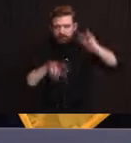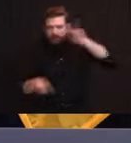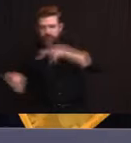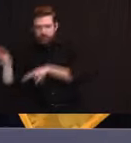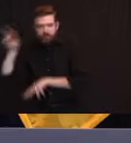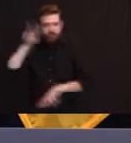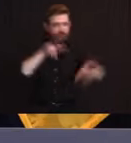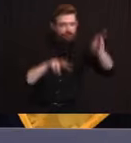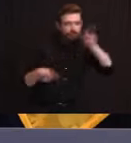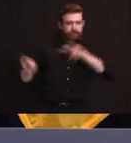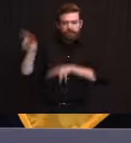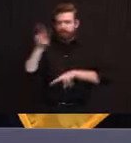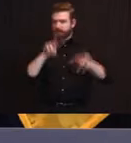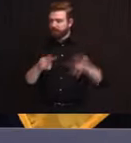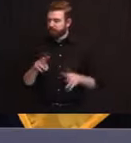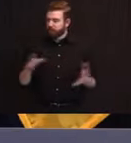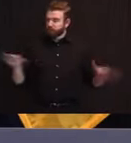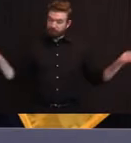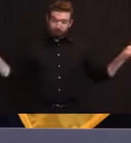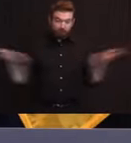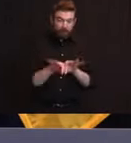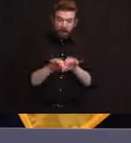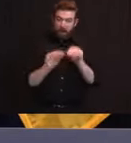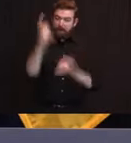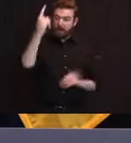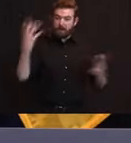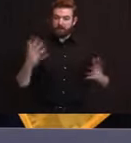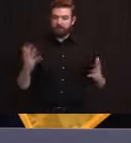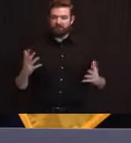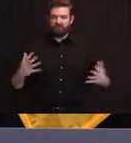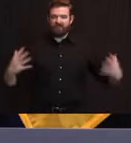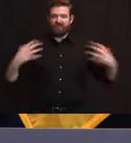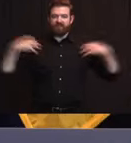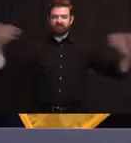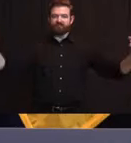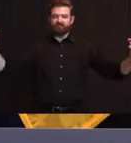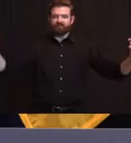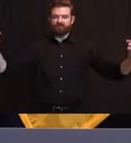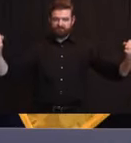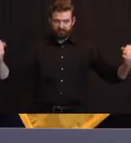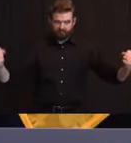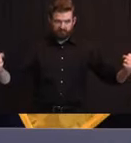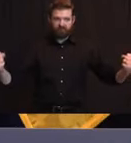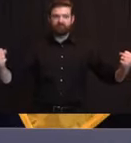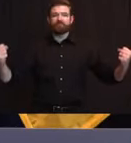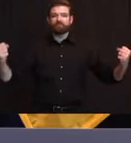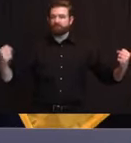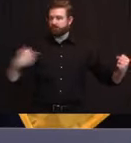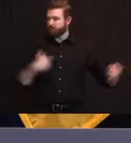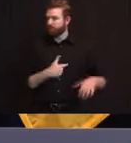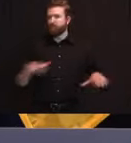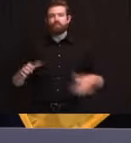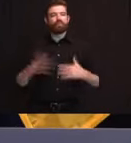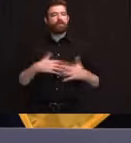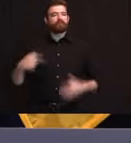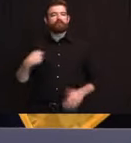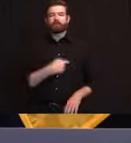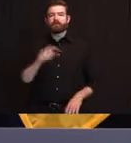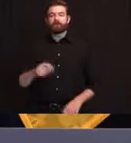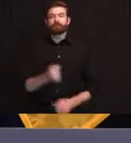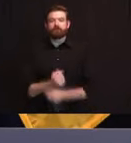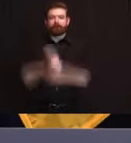I will just speak on behalf of all of us. We will do whatever it takes to save any life we can. And it's public health